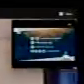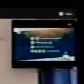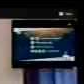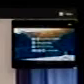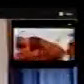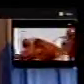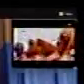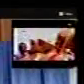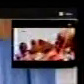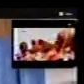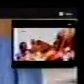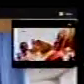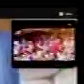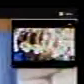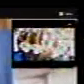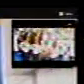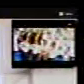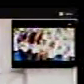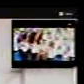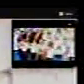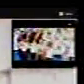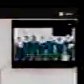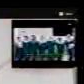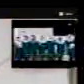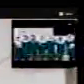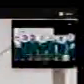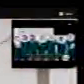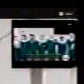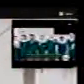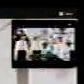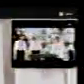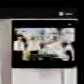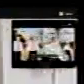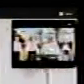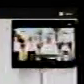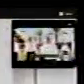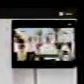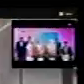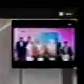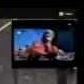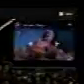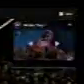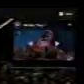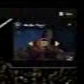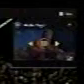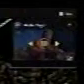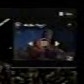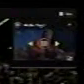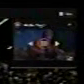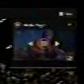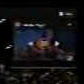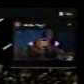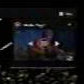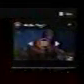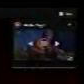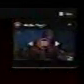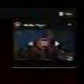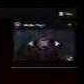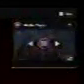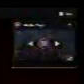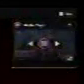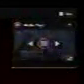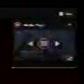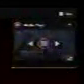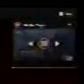be thou removed, and it shall be removed. You are a favored son, a